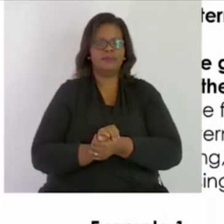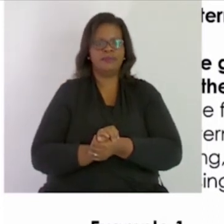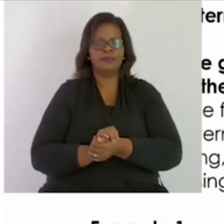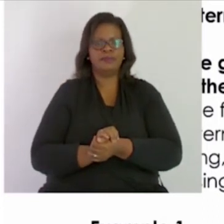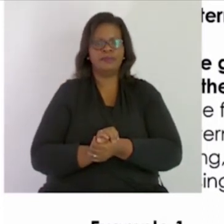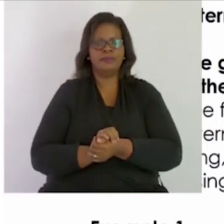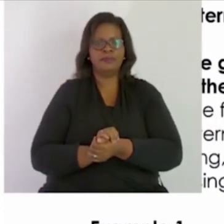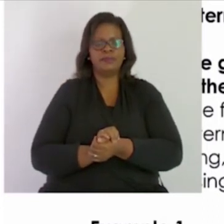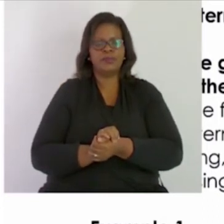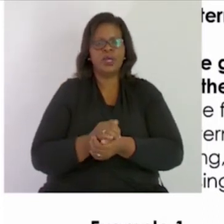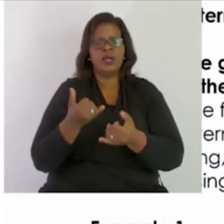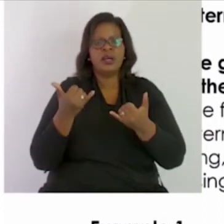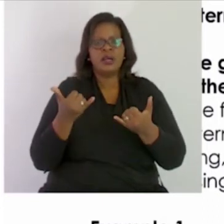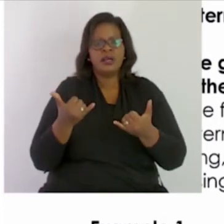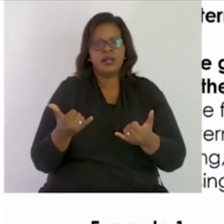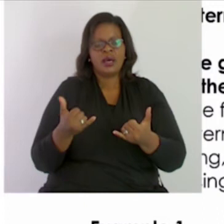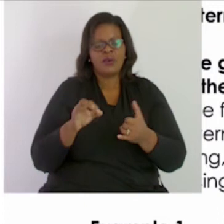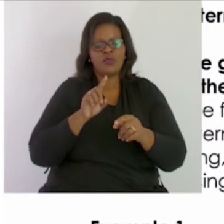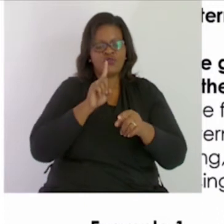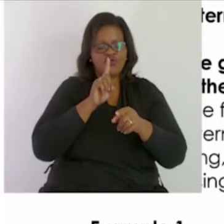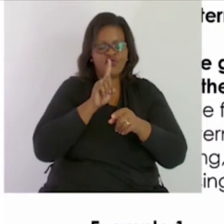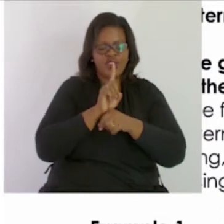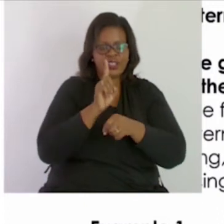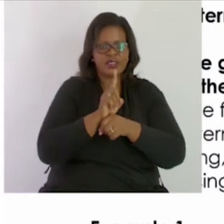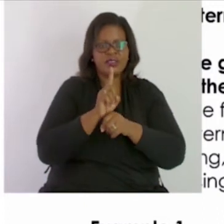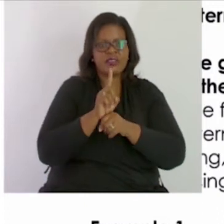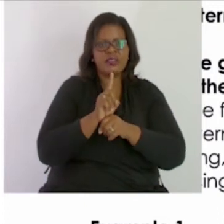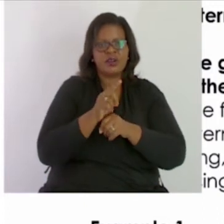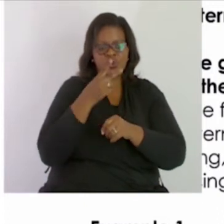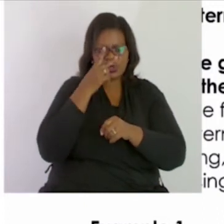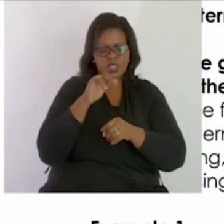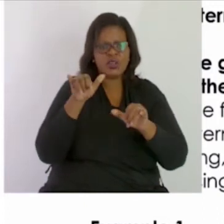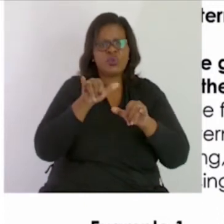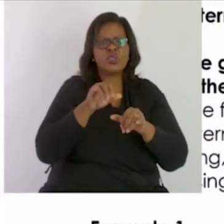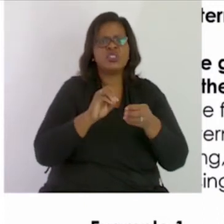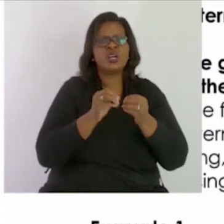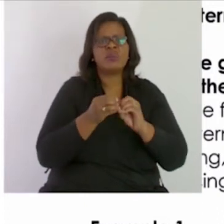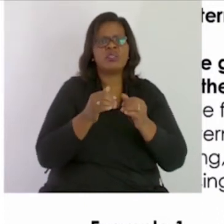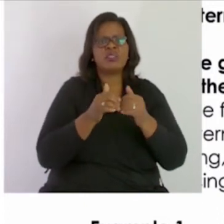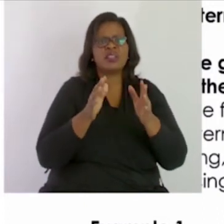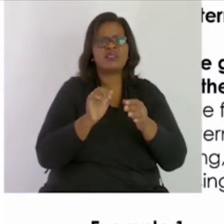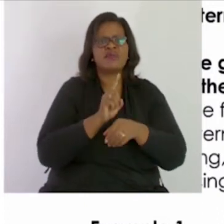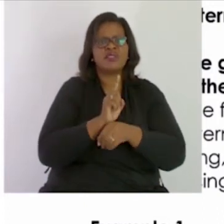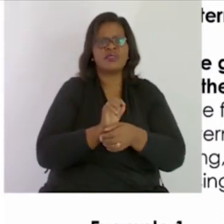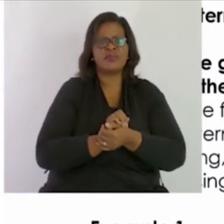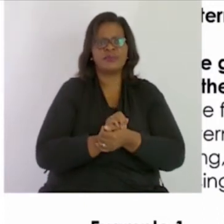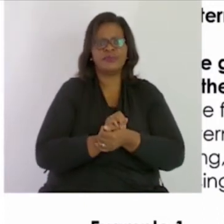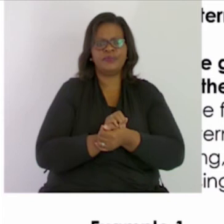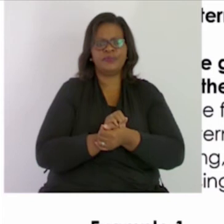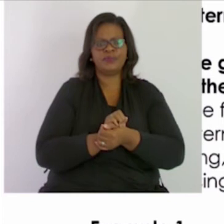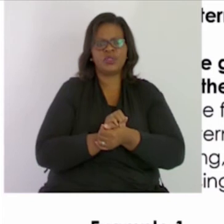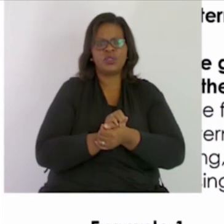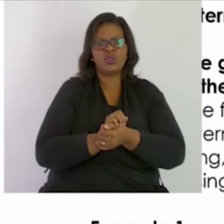From that pattern, we identify our first term as 880. So it means the sequence